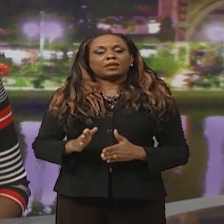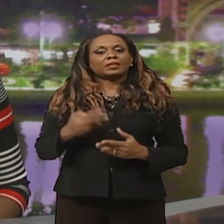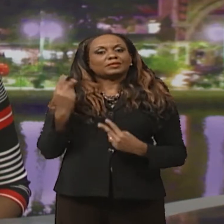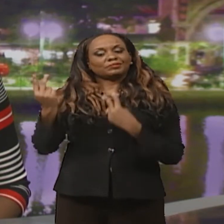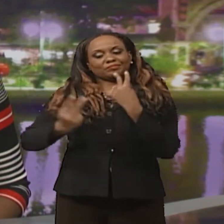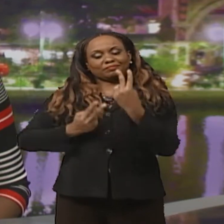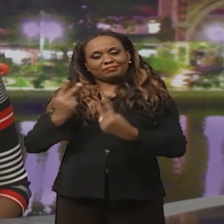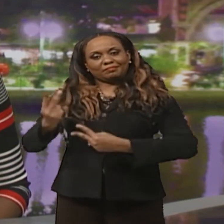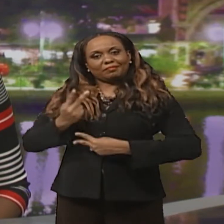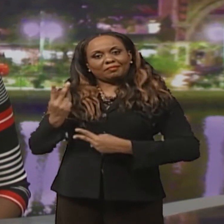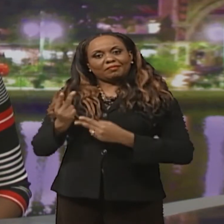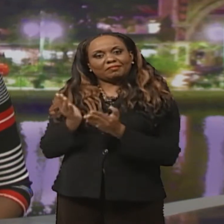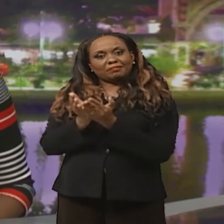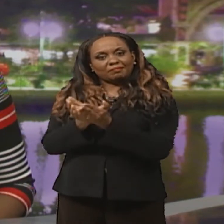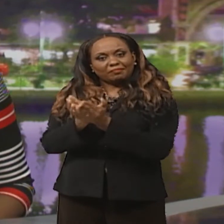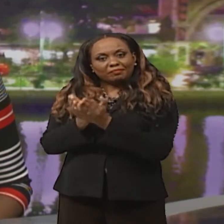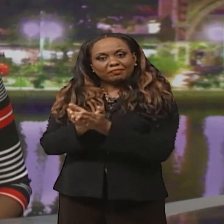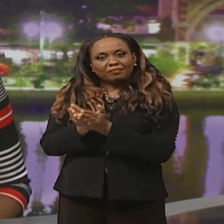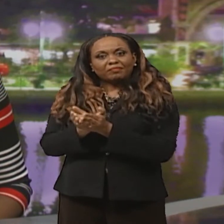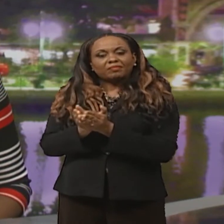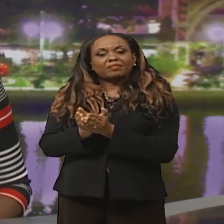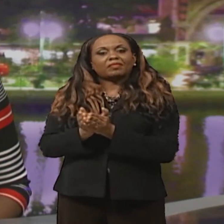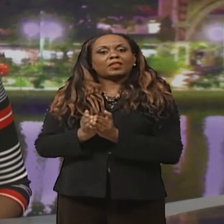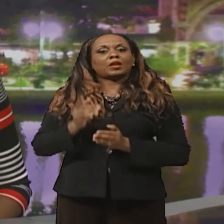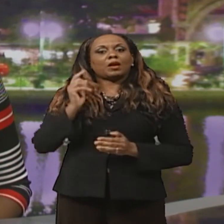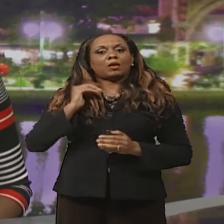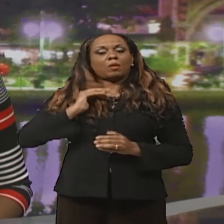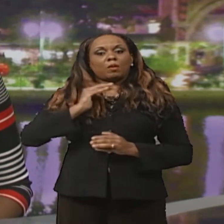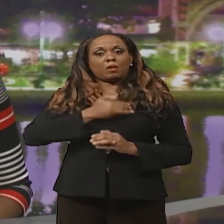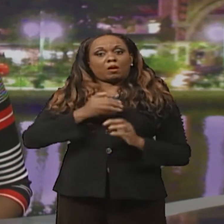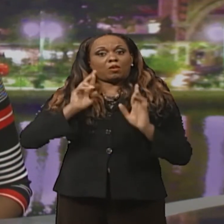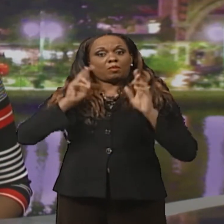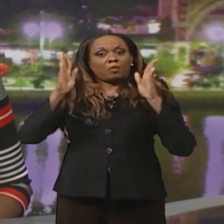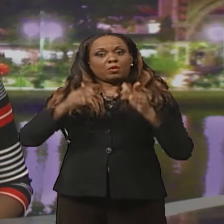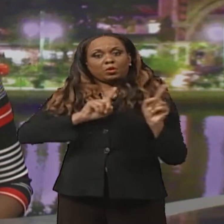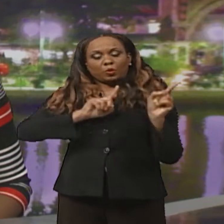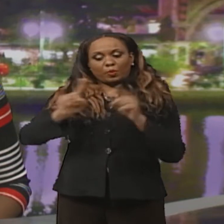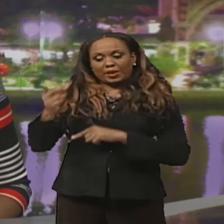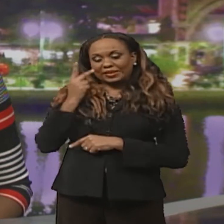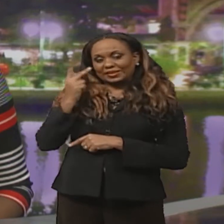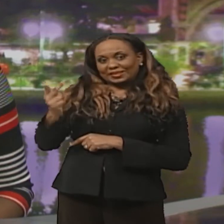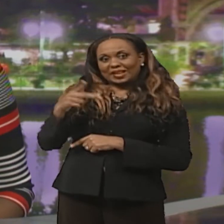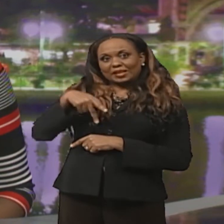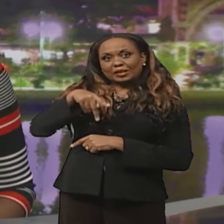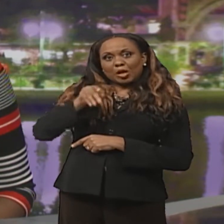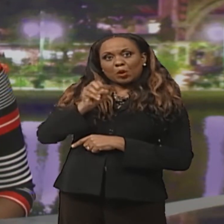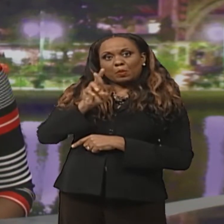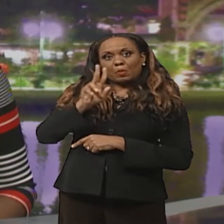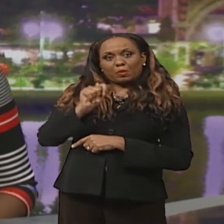paid the vessel a courtesy call. Shane Jones joined the delegation at the Barbados port.